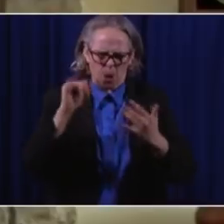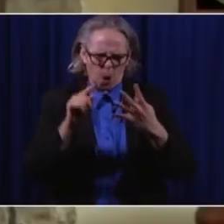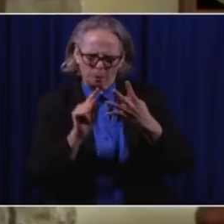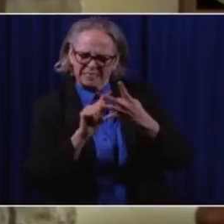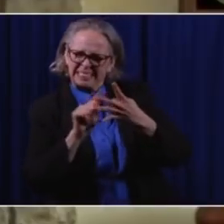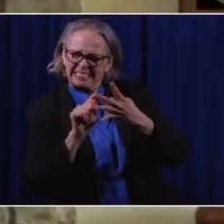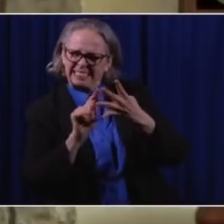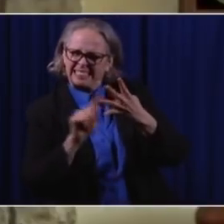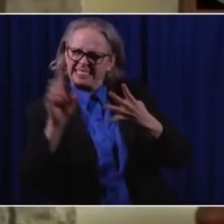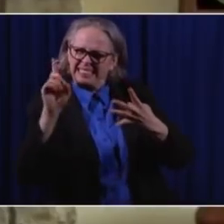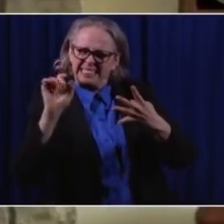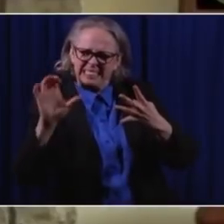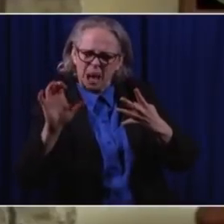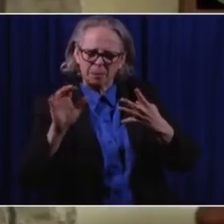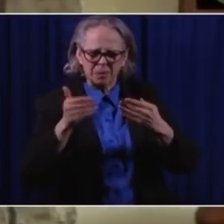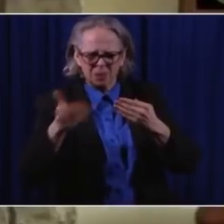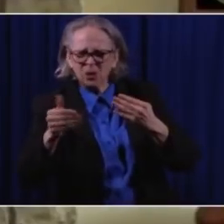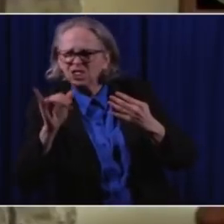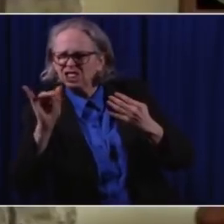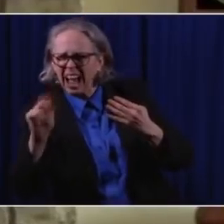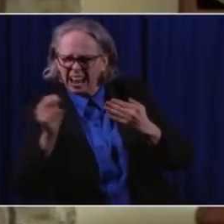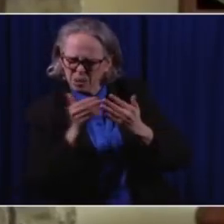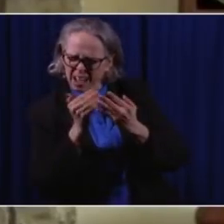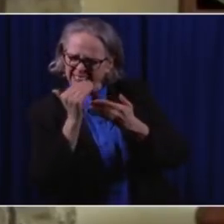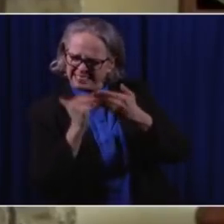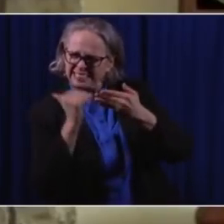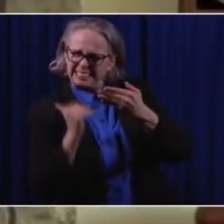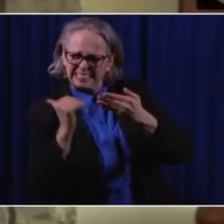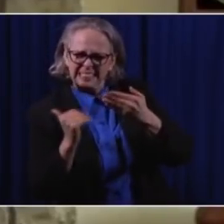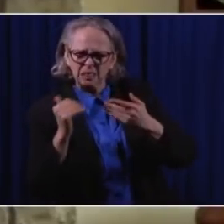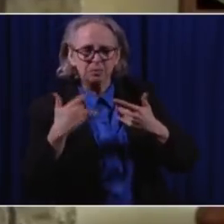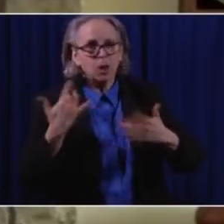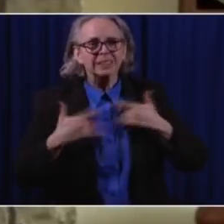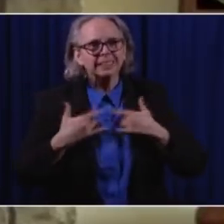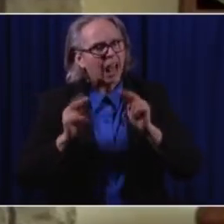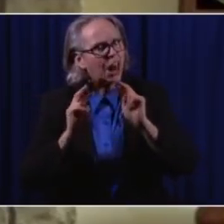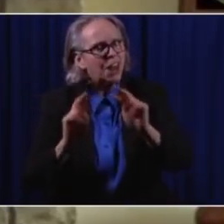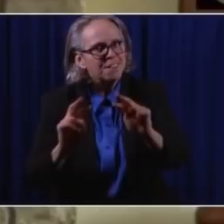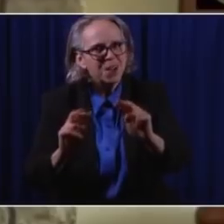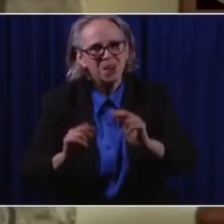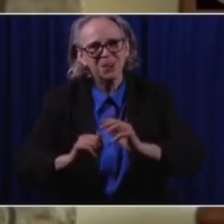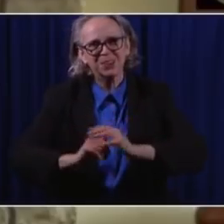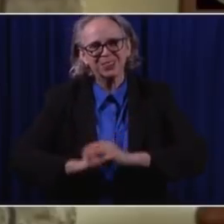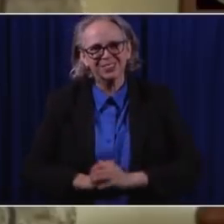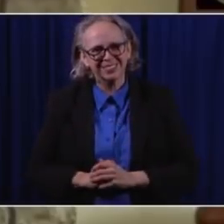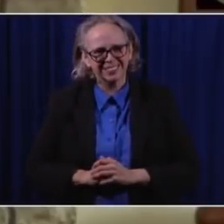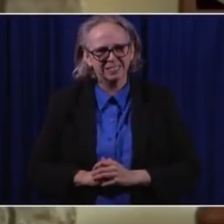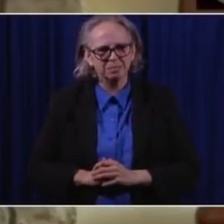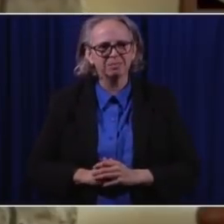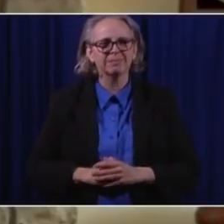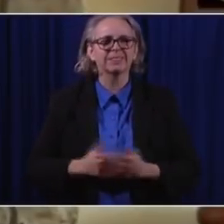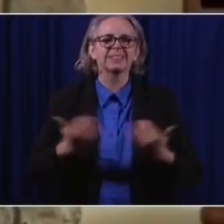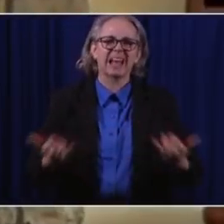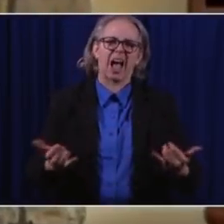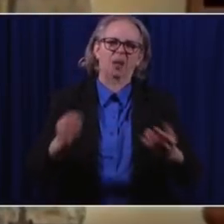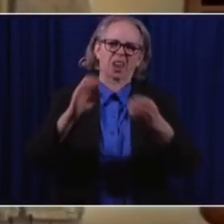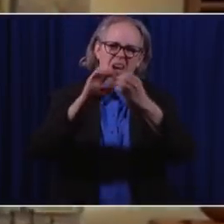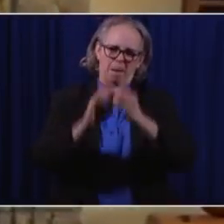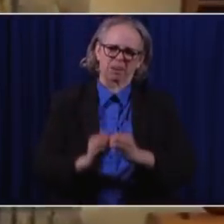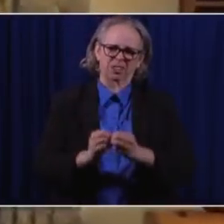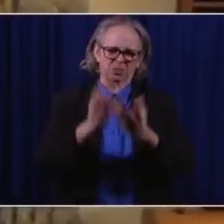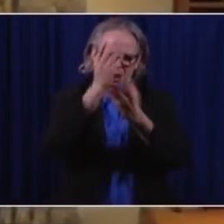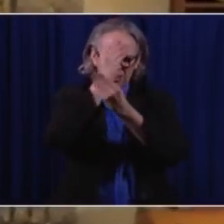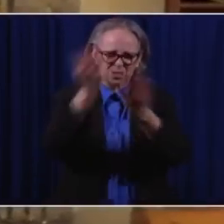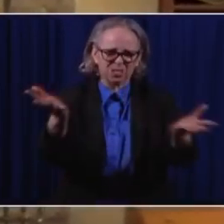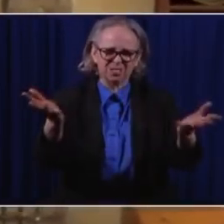hope into January. So we're very, very excited about that. So let's go to Eric. Let's